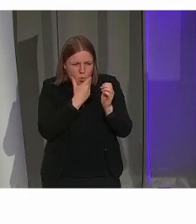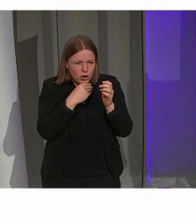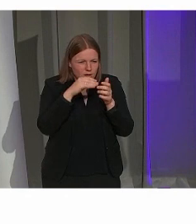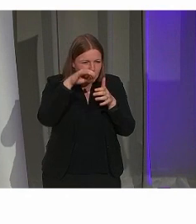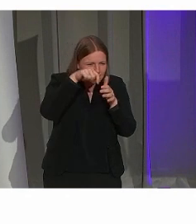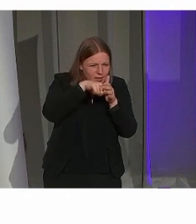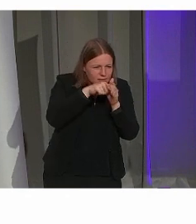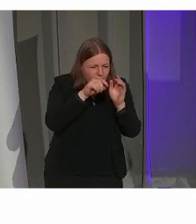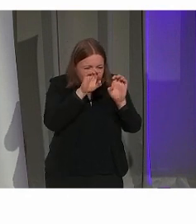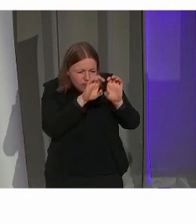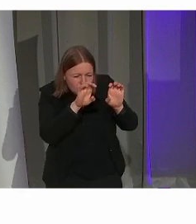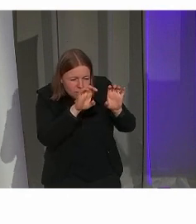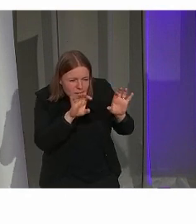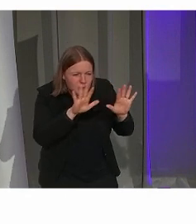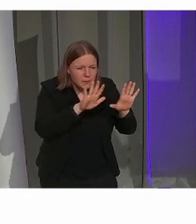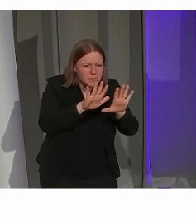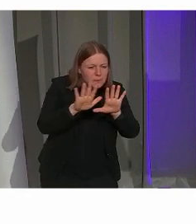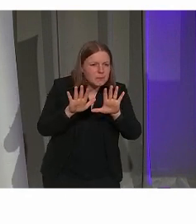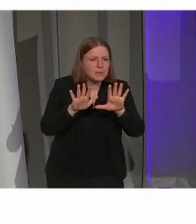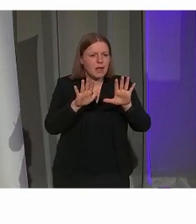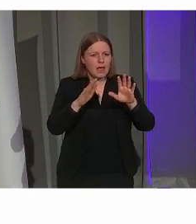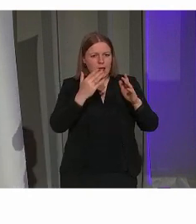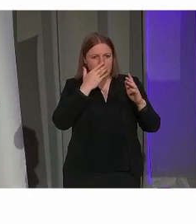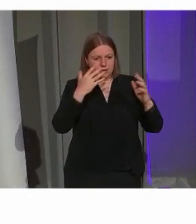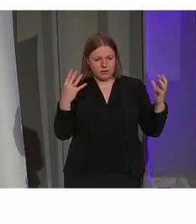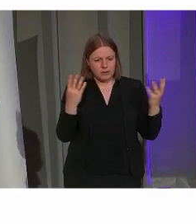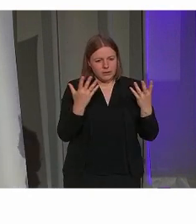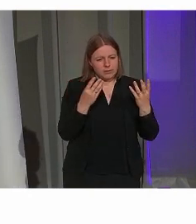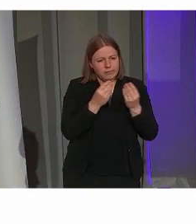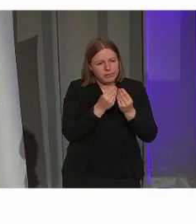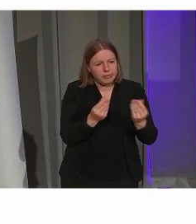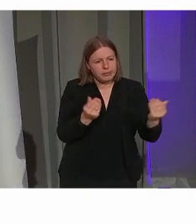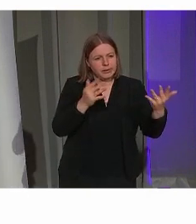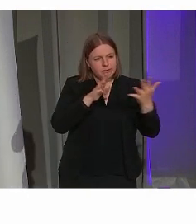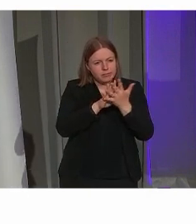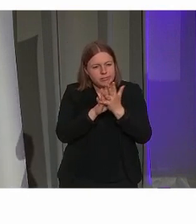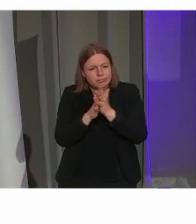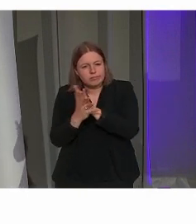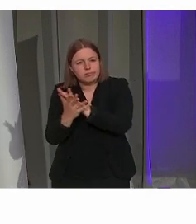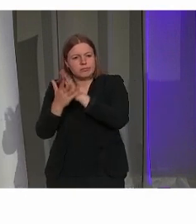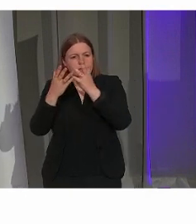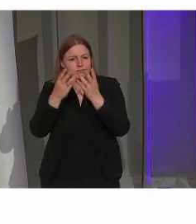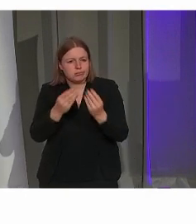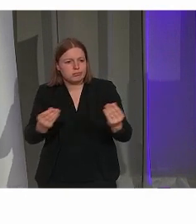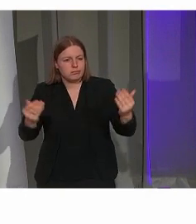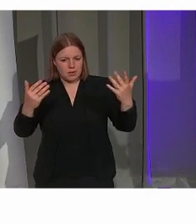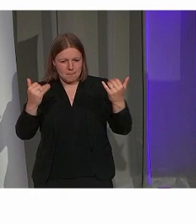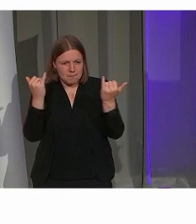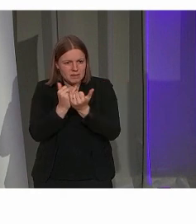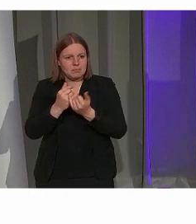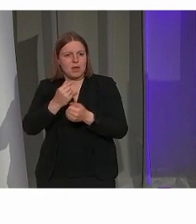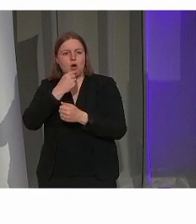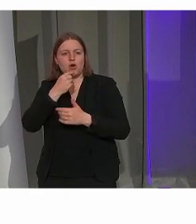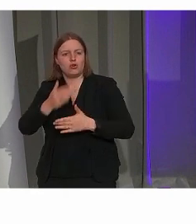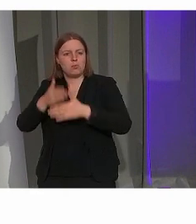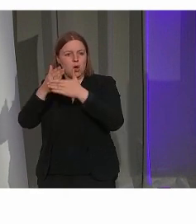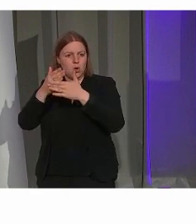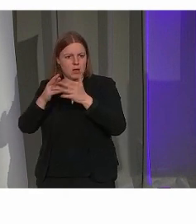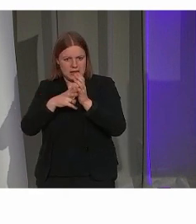detail, sit quietly and seamlessly enhance the user experience and